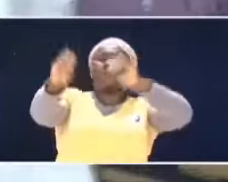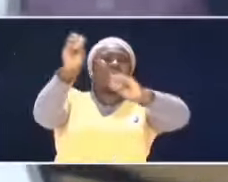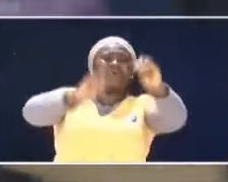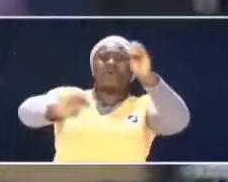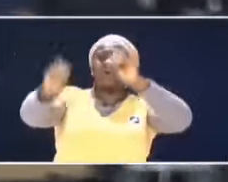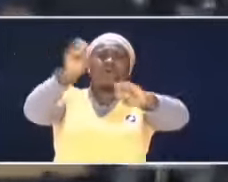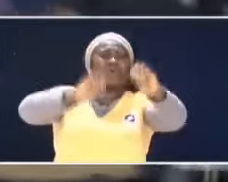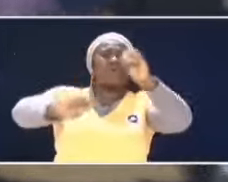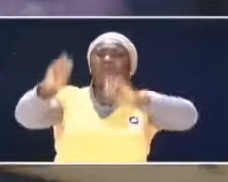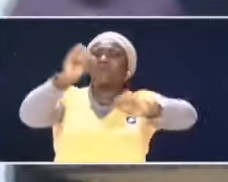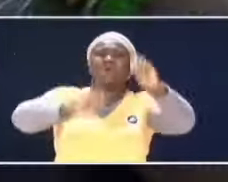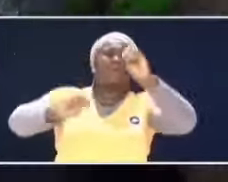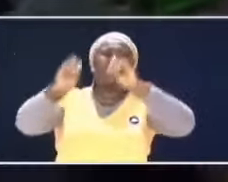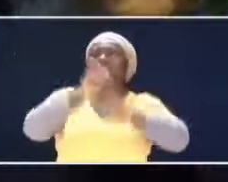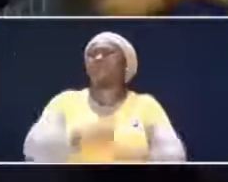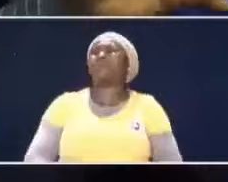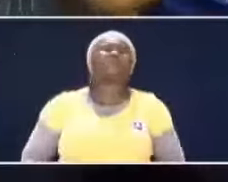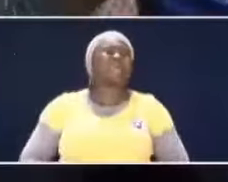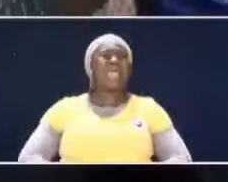oh, oh.